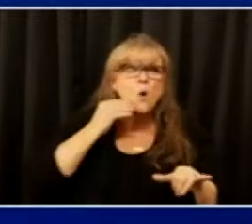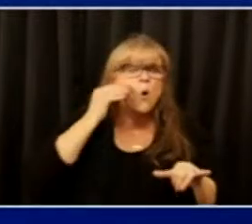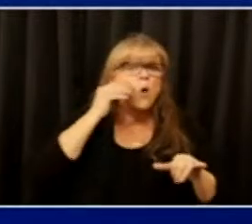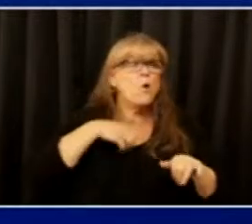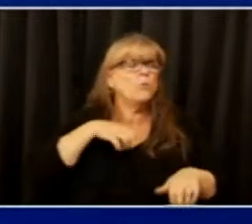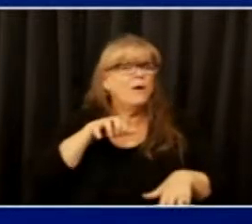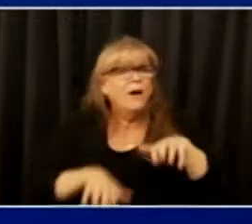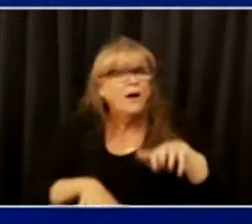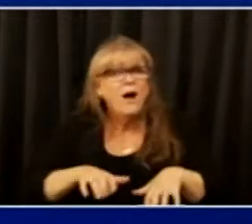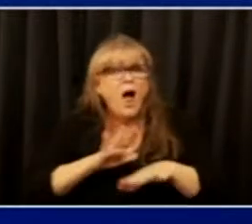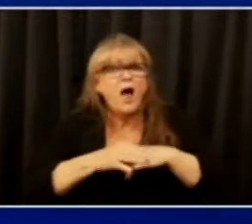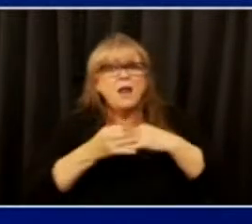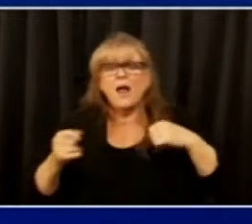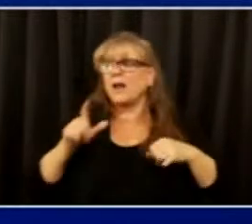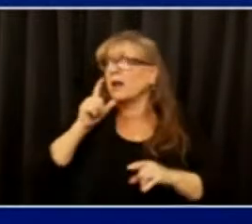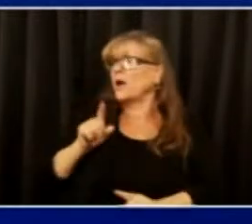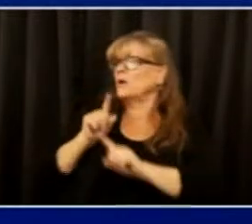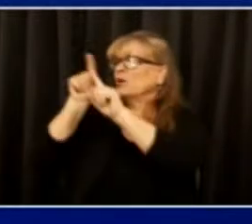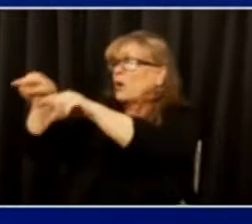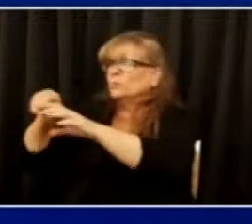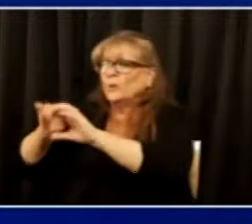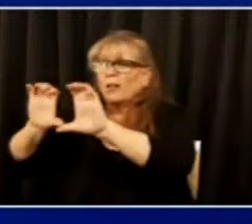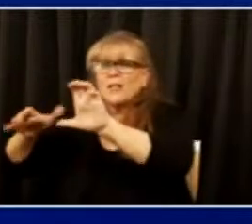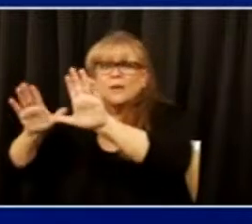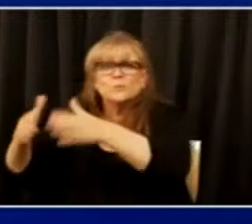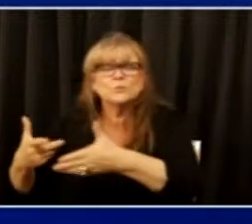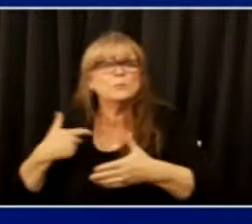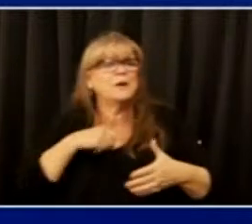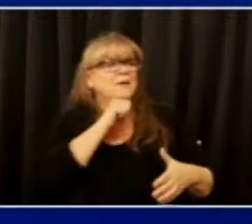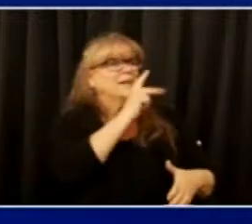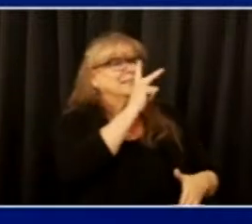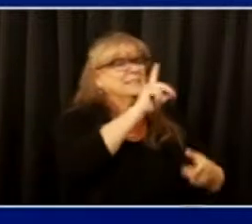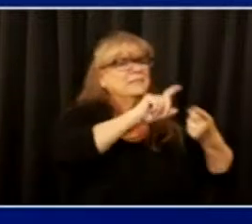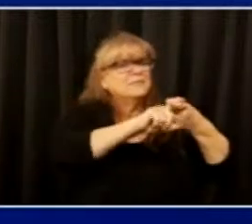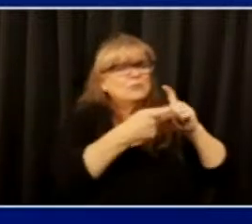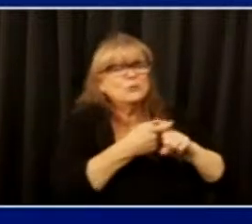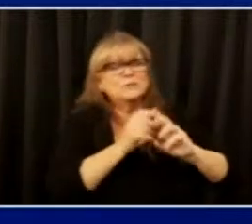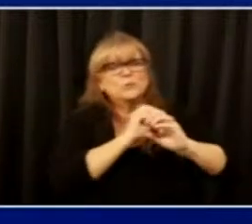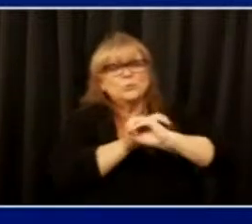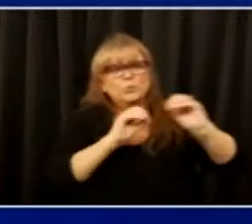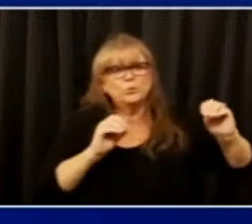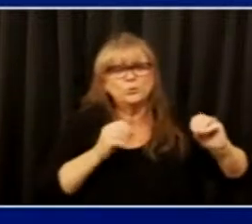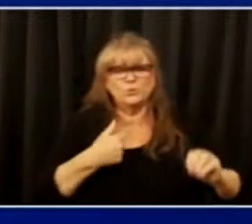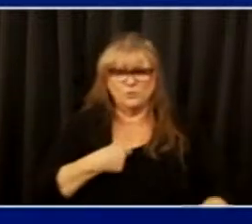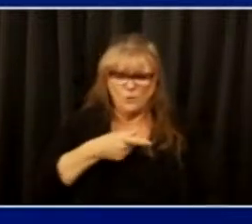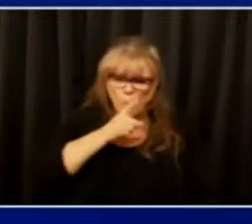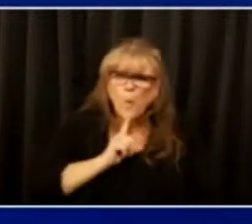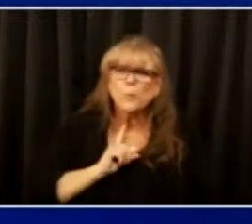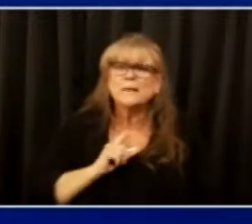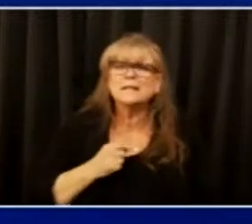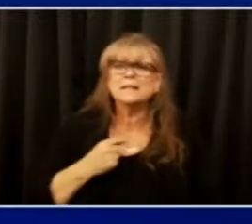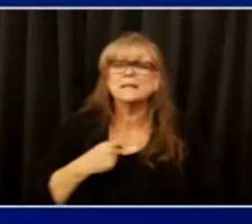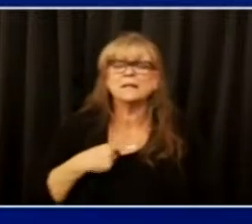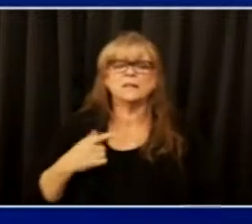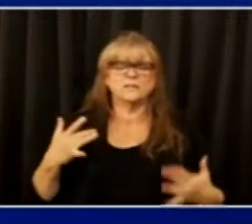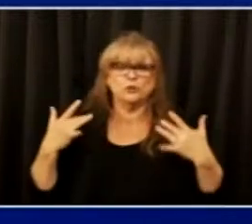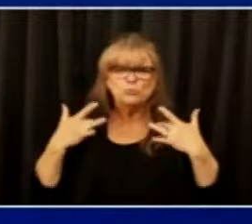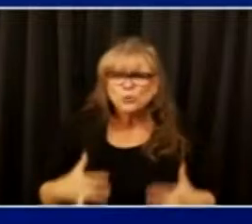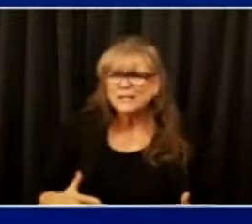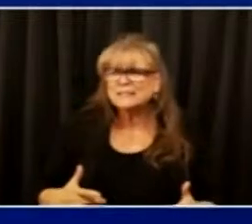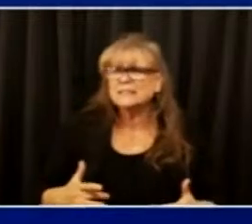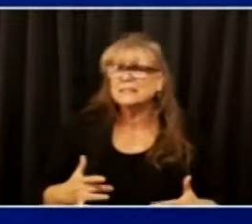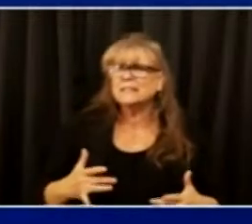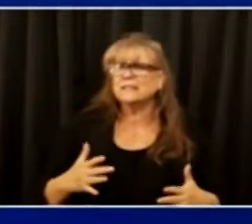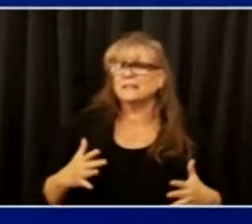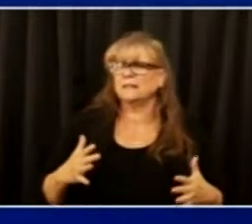health issues, including anxiety, depression, and feelings of isolation. And so that's why we as the pediatric community were so elated to